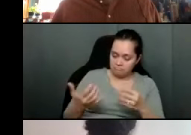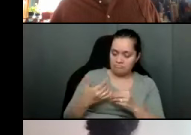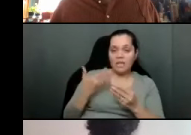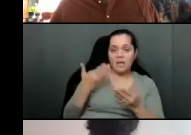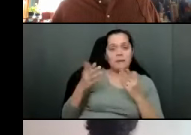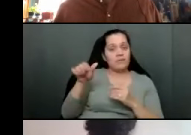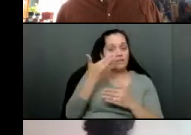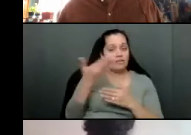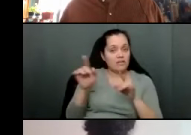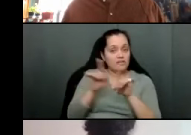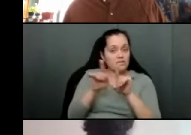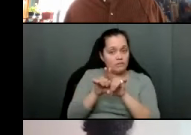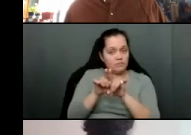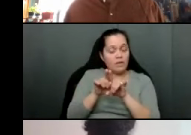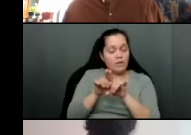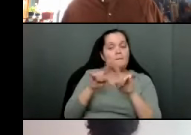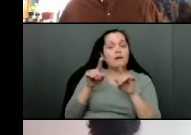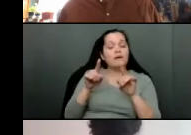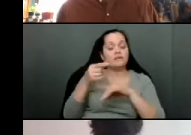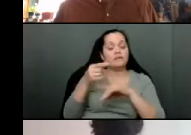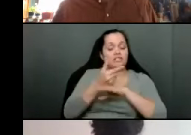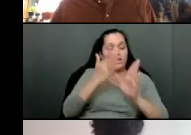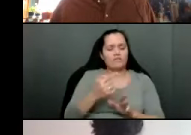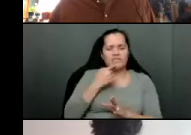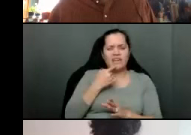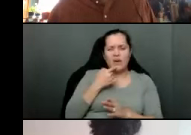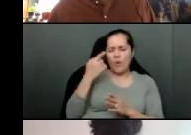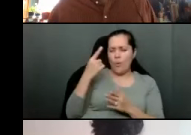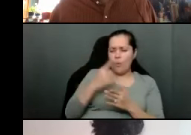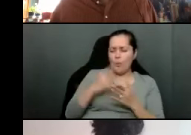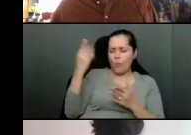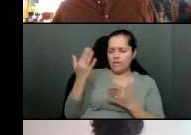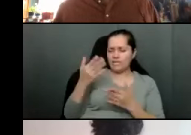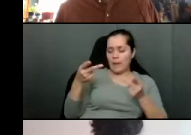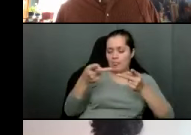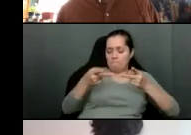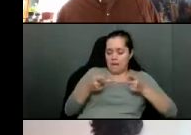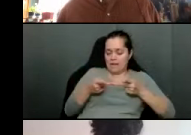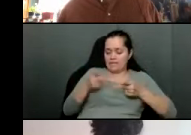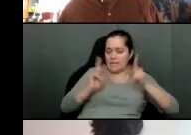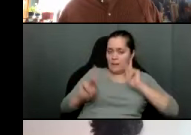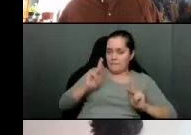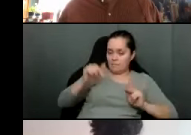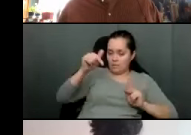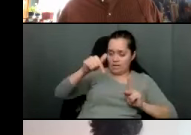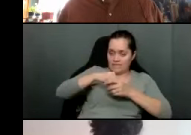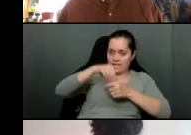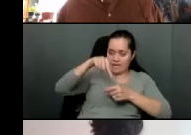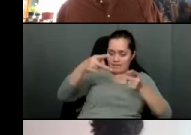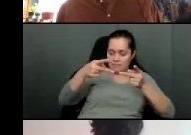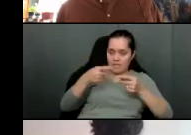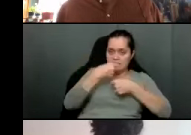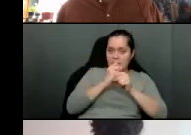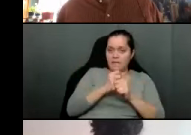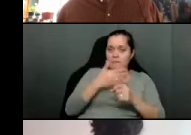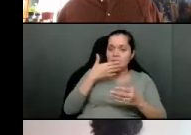there's other things. But the geographer would ask, what is it about the place, the people, and this place that maybe